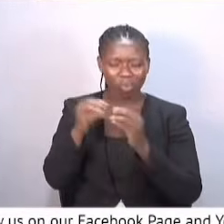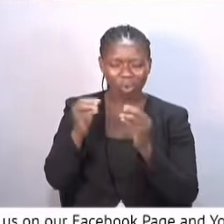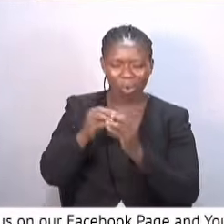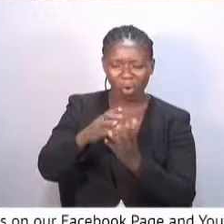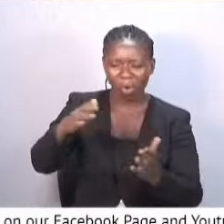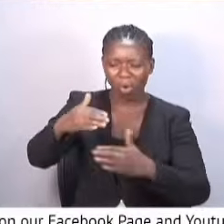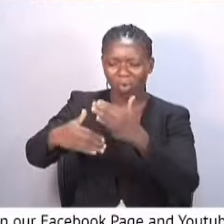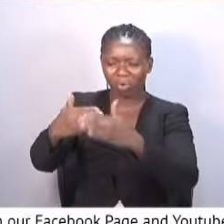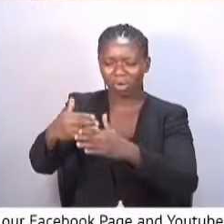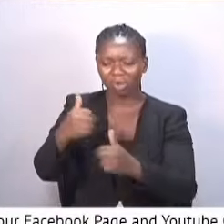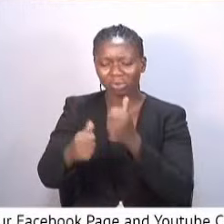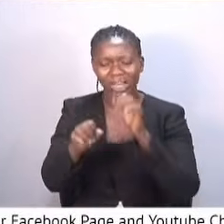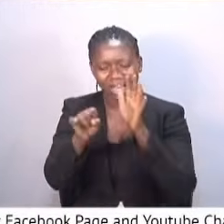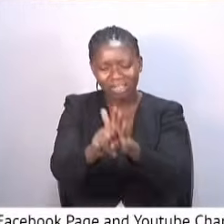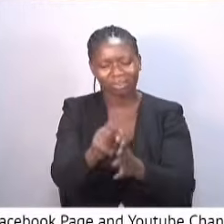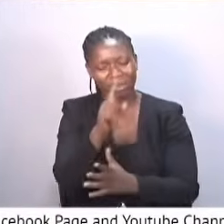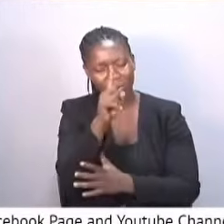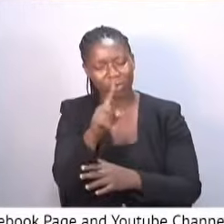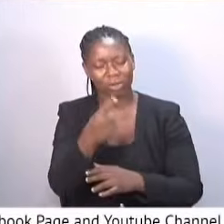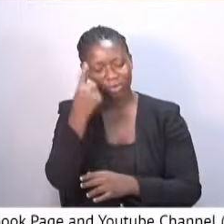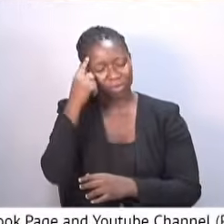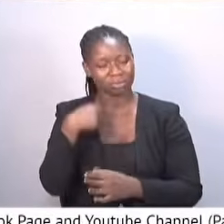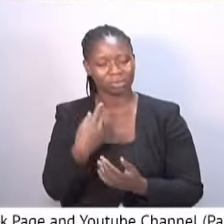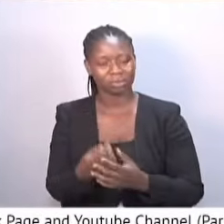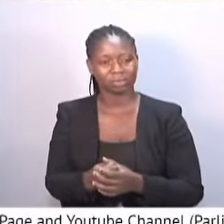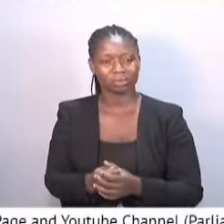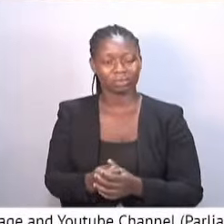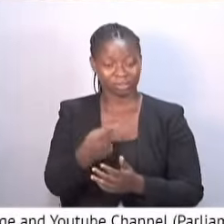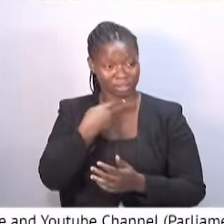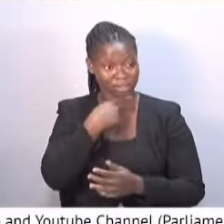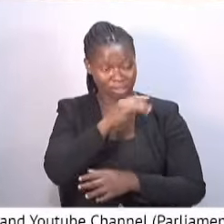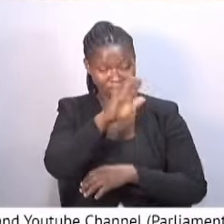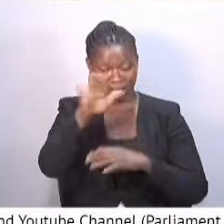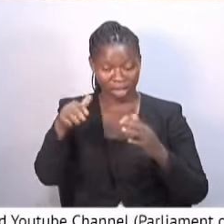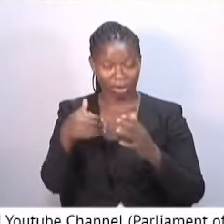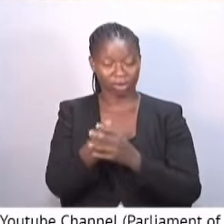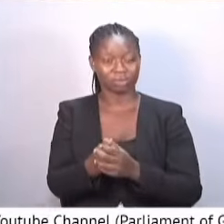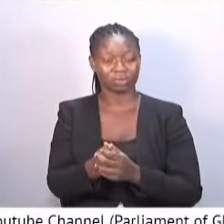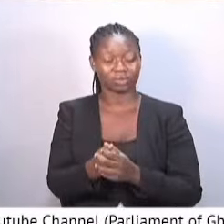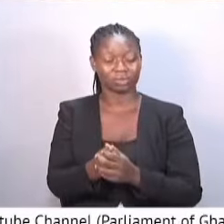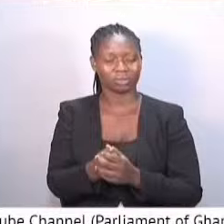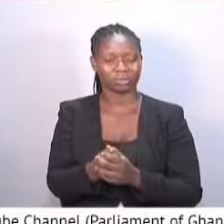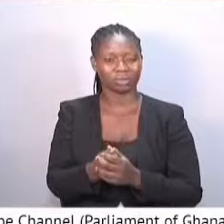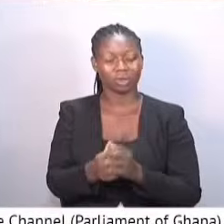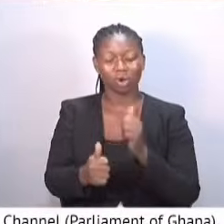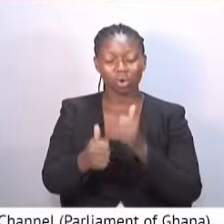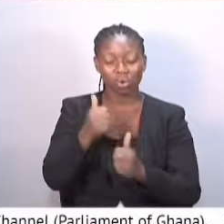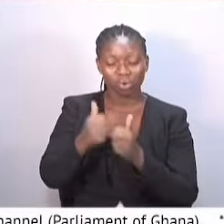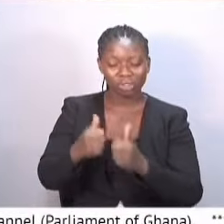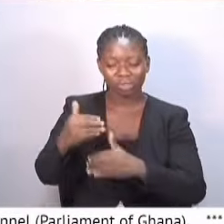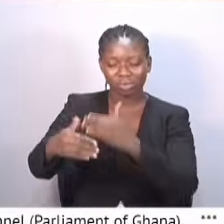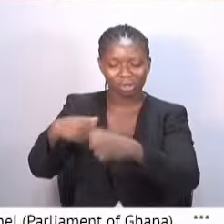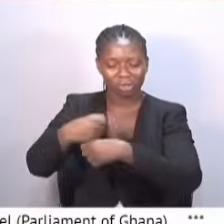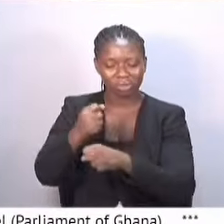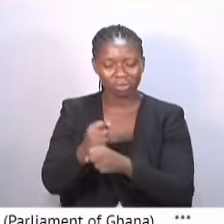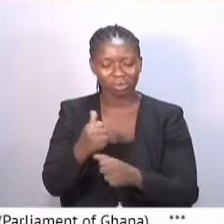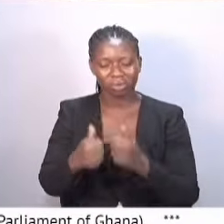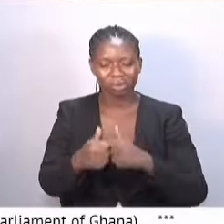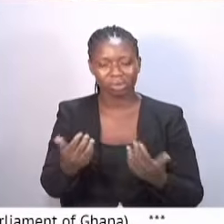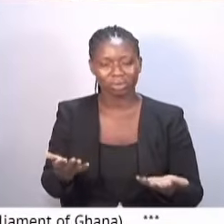of progress. You said you made a lot of progress. Tell us which single progress you have